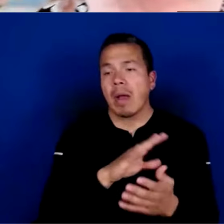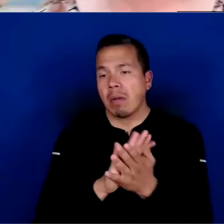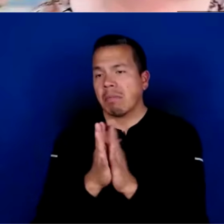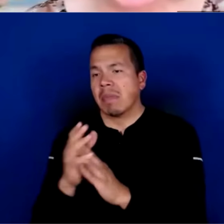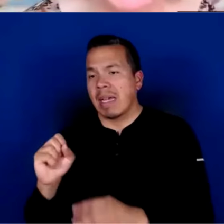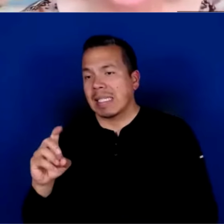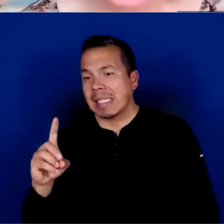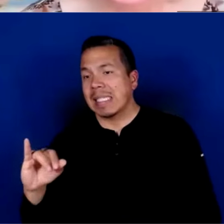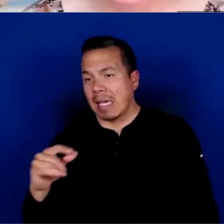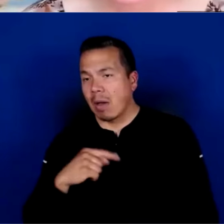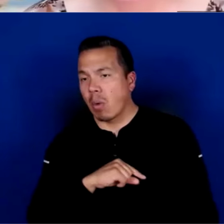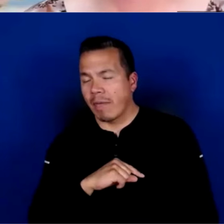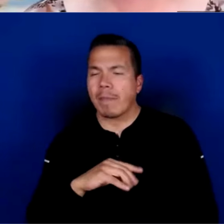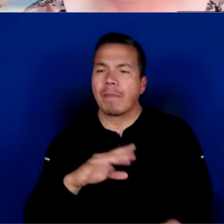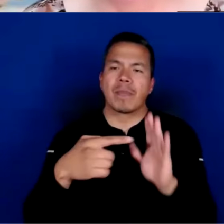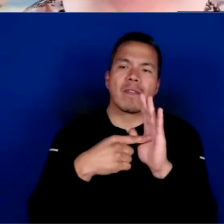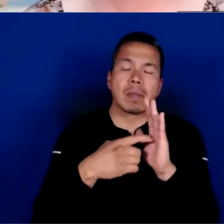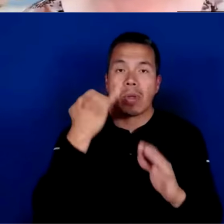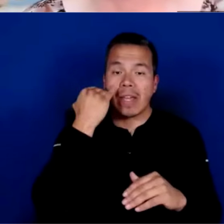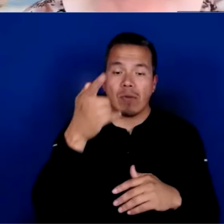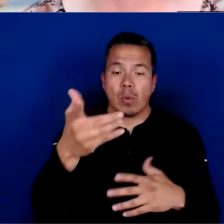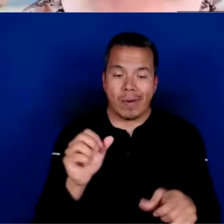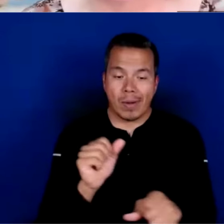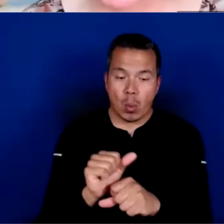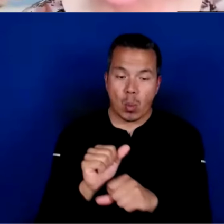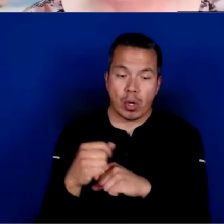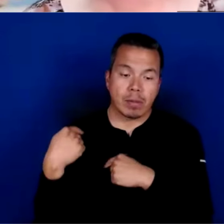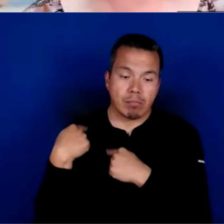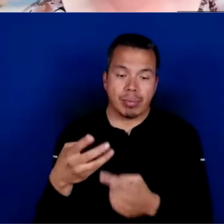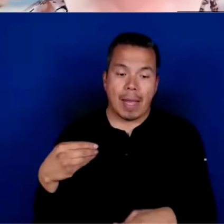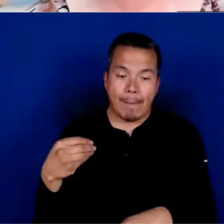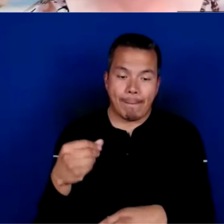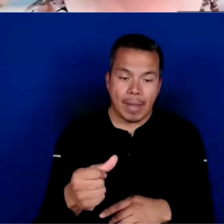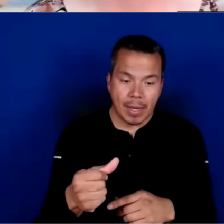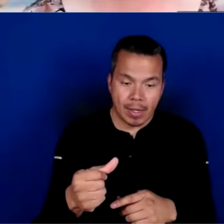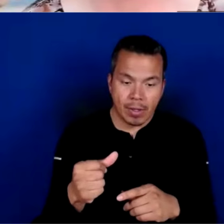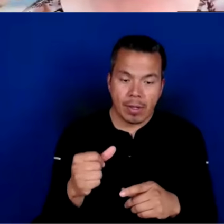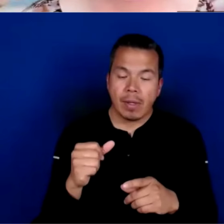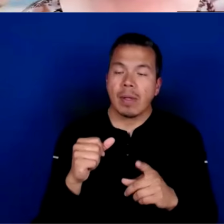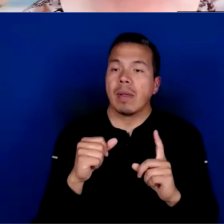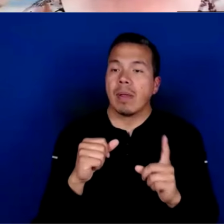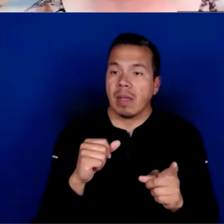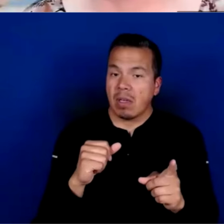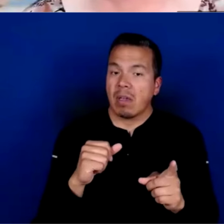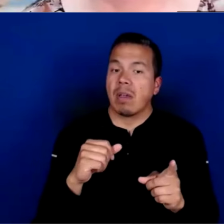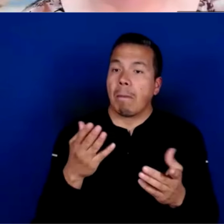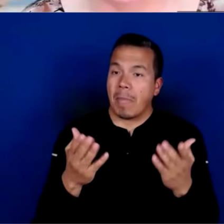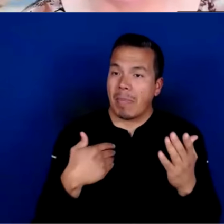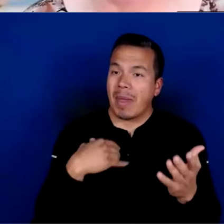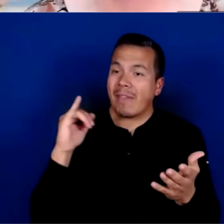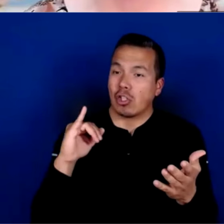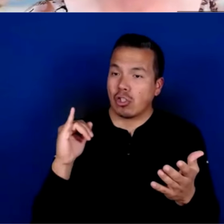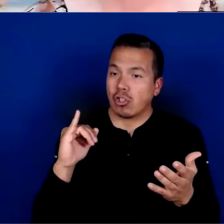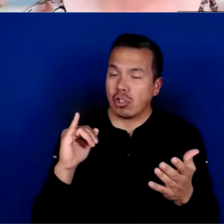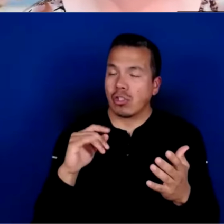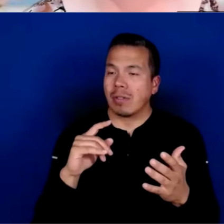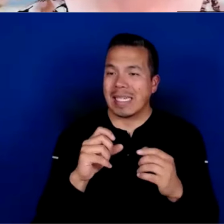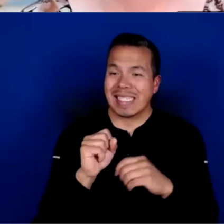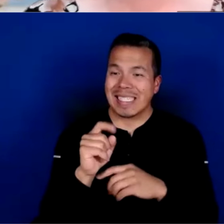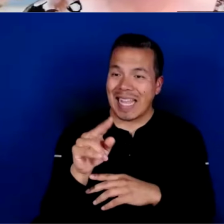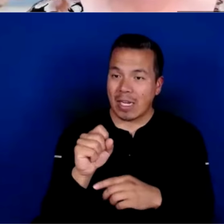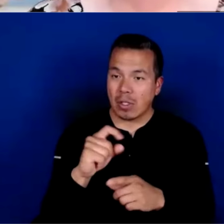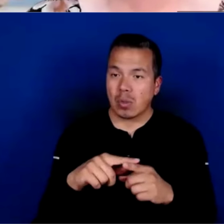you've worked and paid into the Social Security system, paid FICA taxes, you might have insured status to get SSDI.